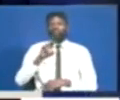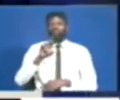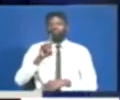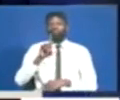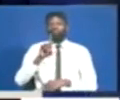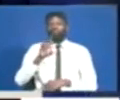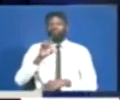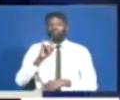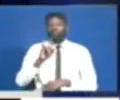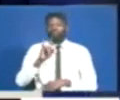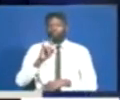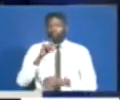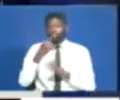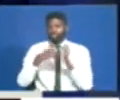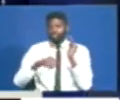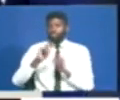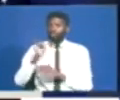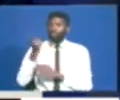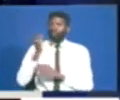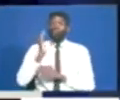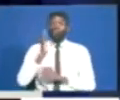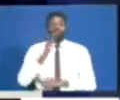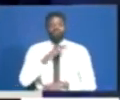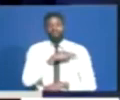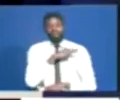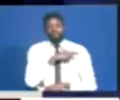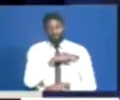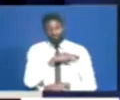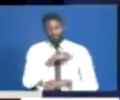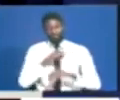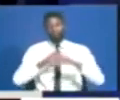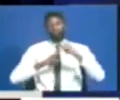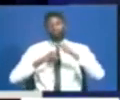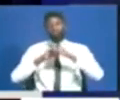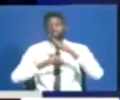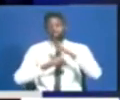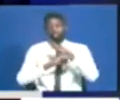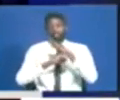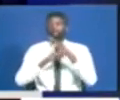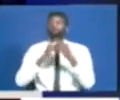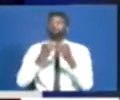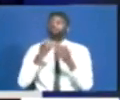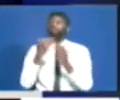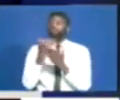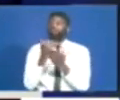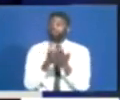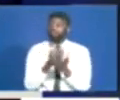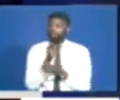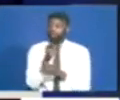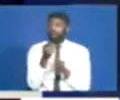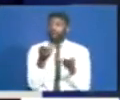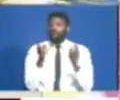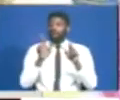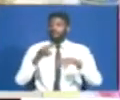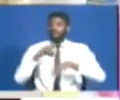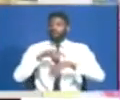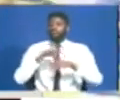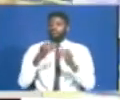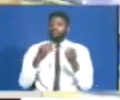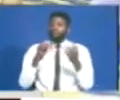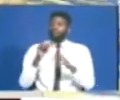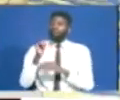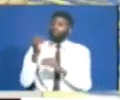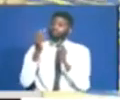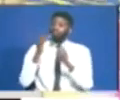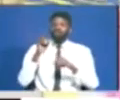scholarship program. This opportunity is coming at the right time when many Kenyans are even unable to go to school.